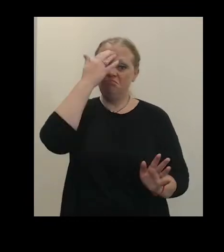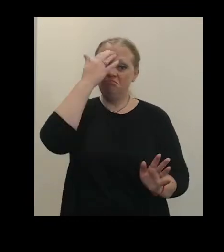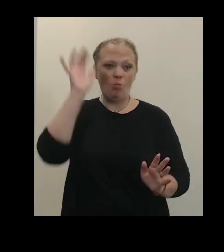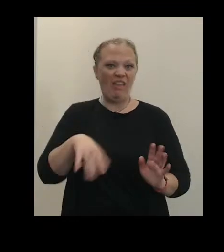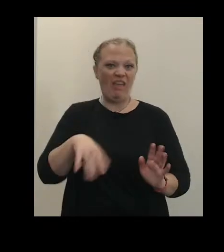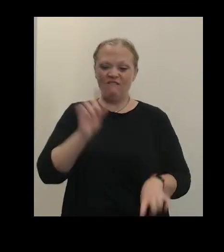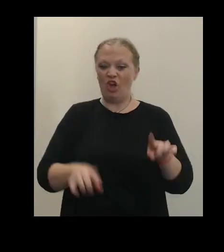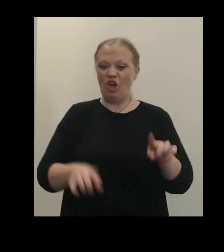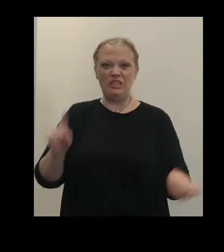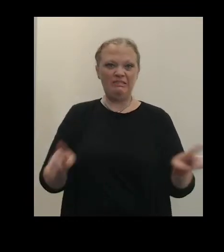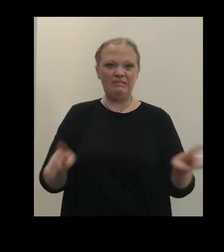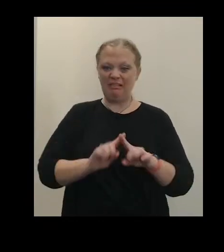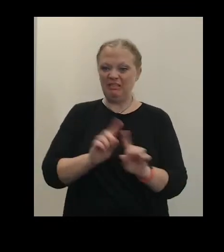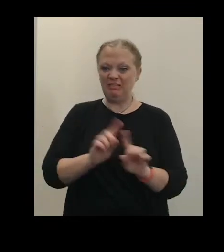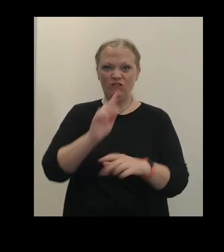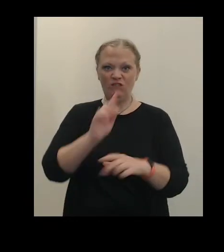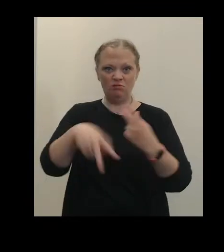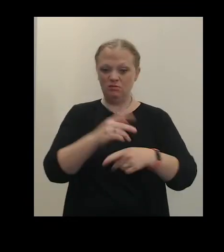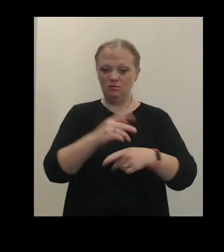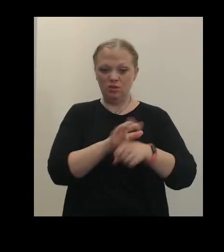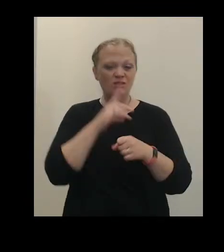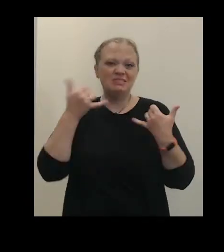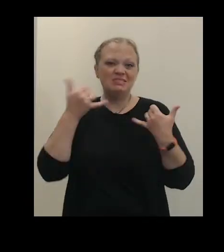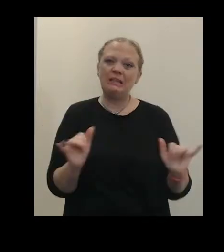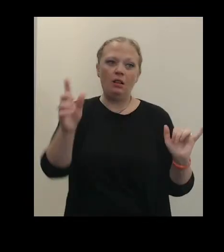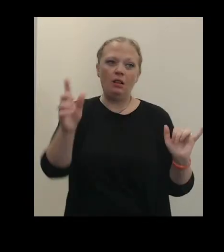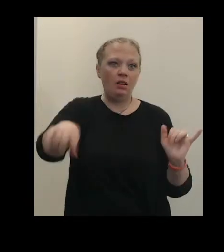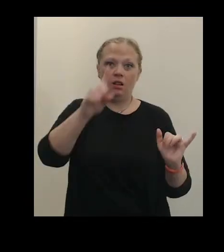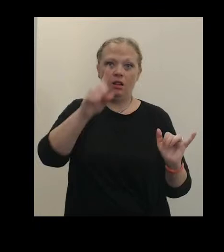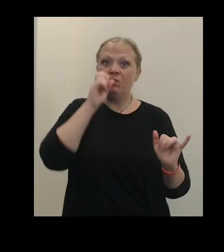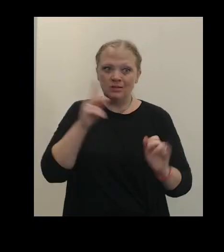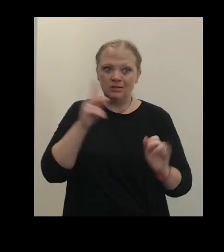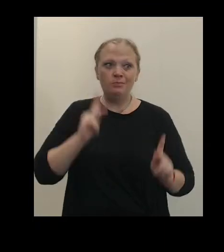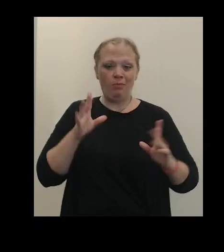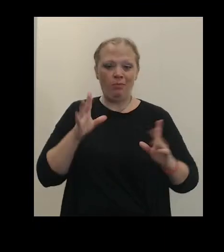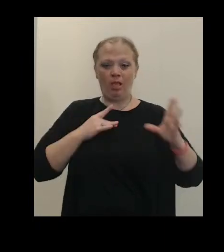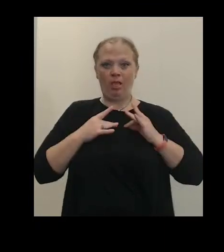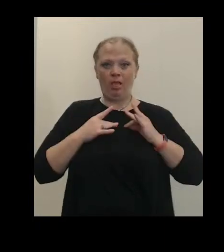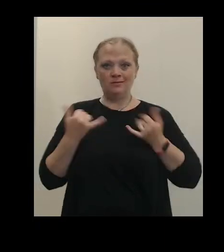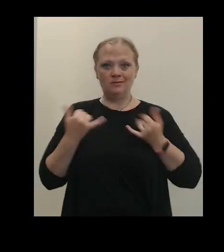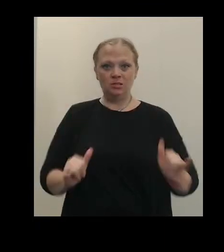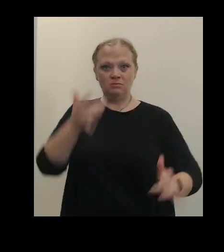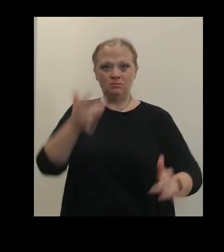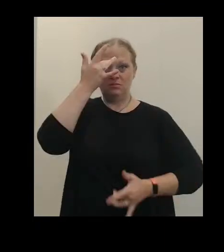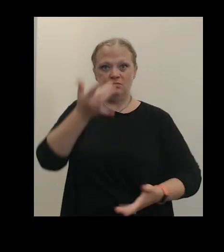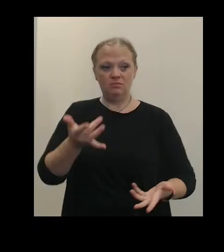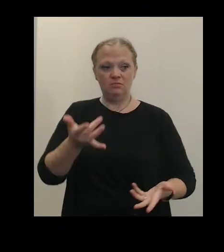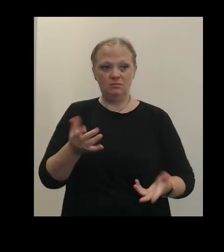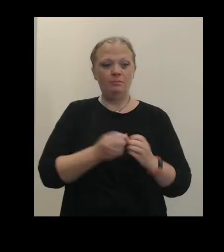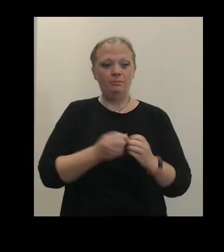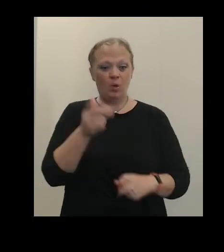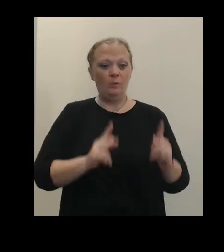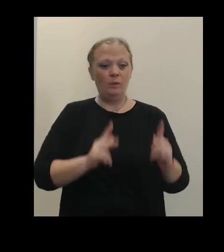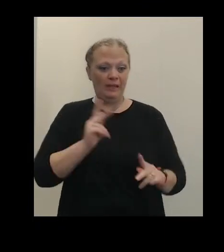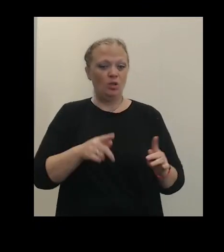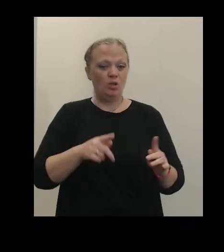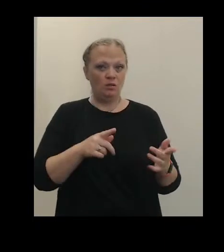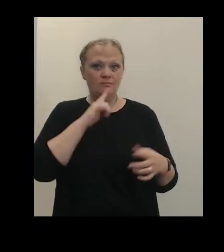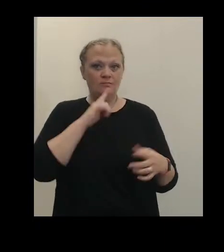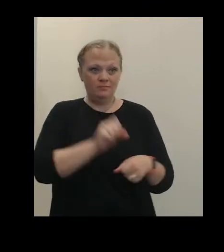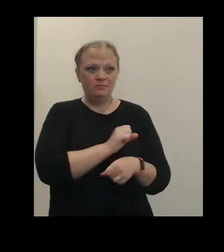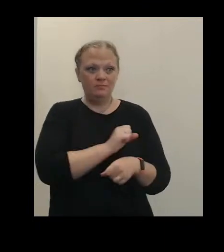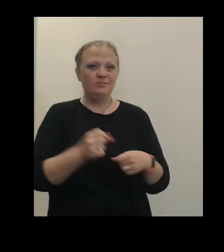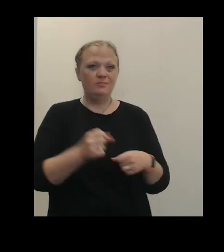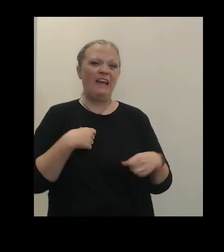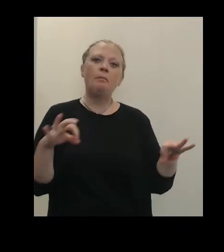there. COVID-19 is still out there because there are people that are catching it. Most people, as we said, they catch it. They will have a